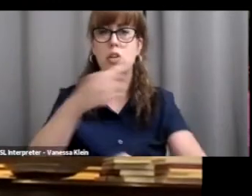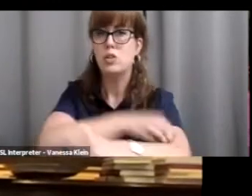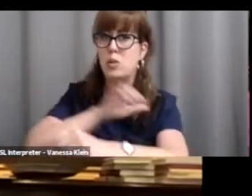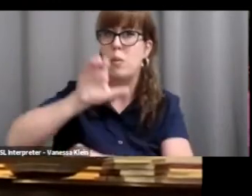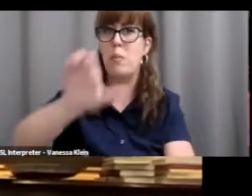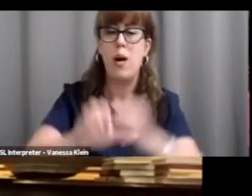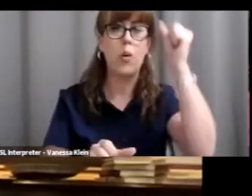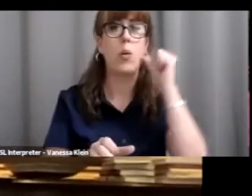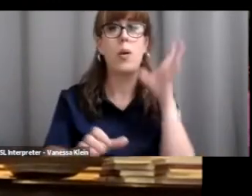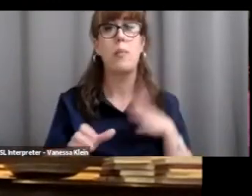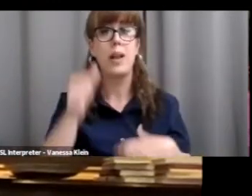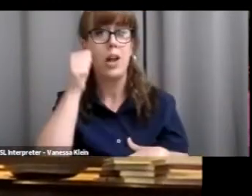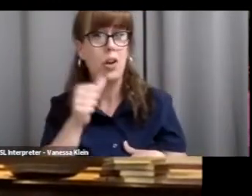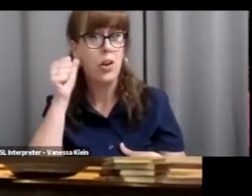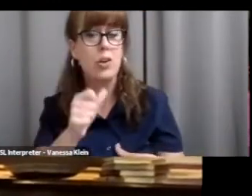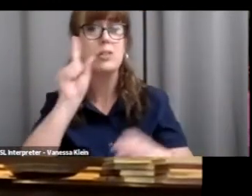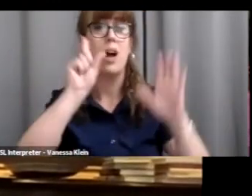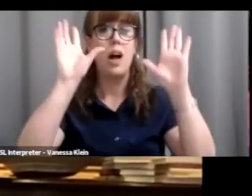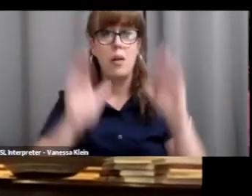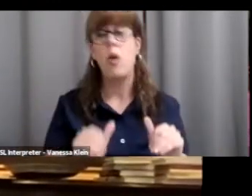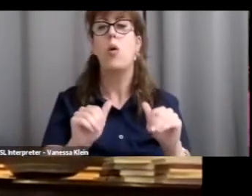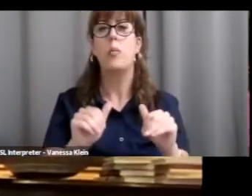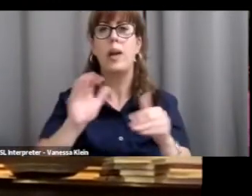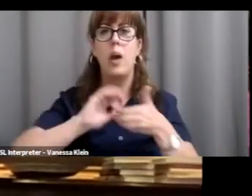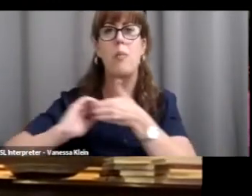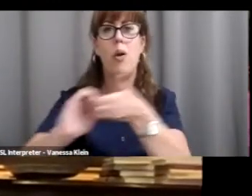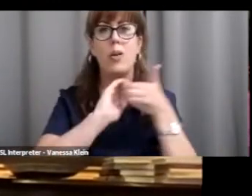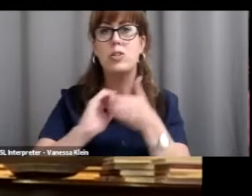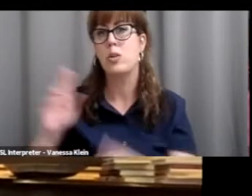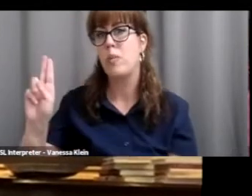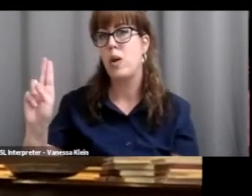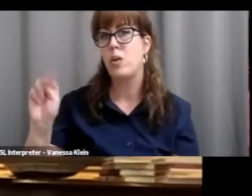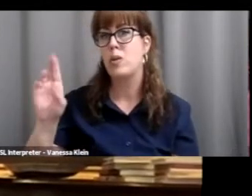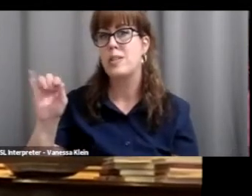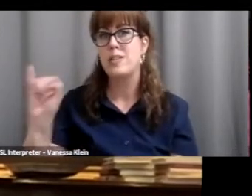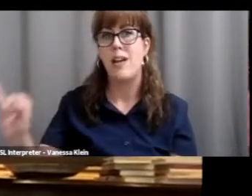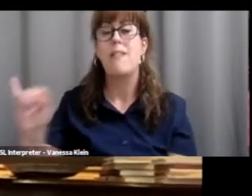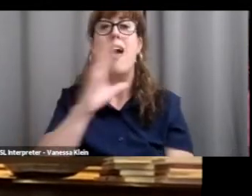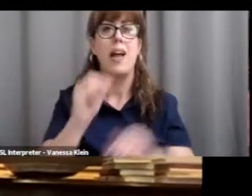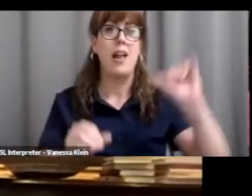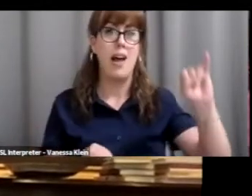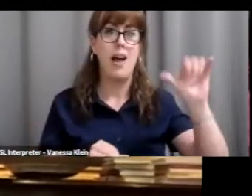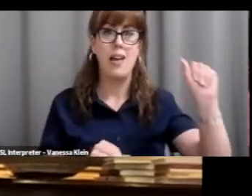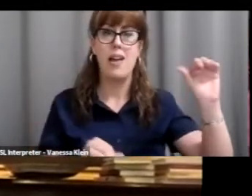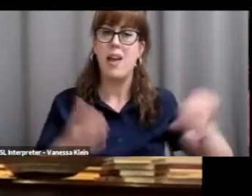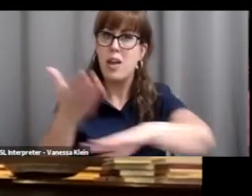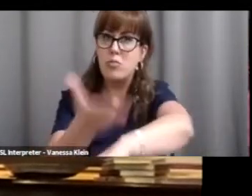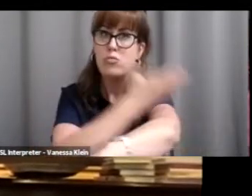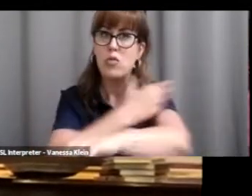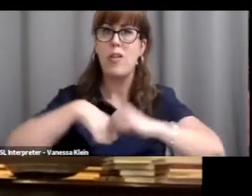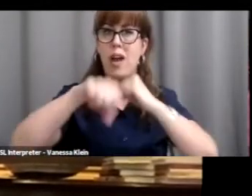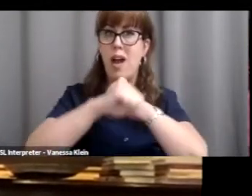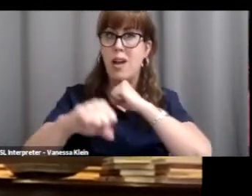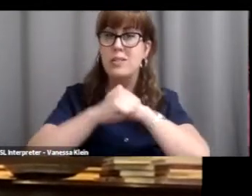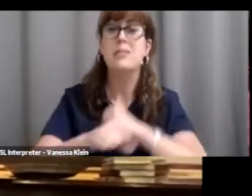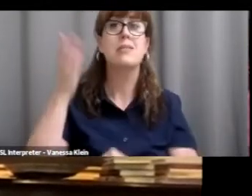this study, in partnership with UNICEF and the IAA, set the framework for improvement in ads in India and